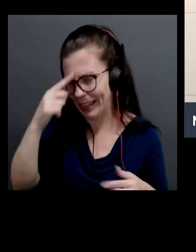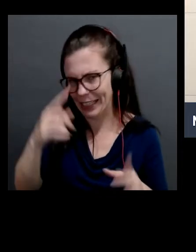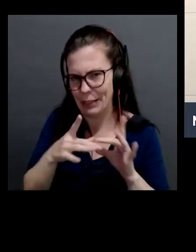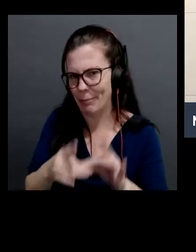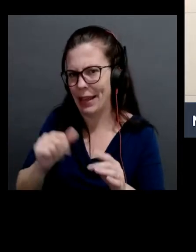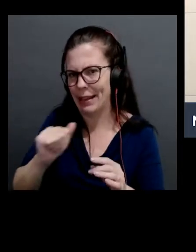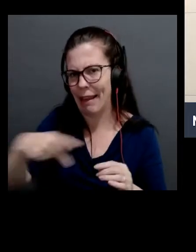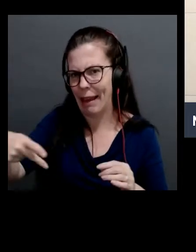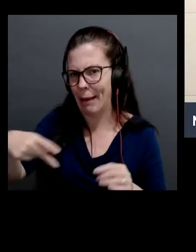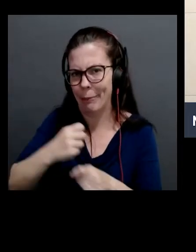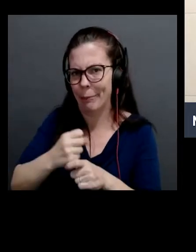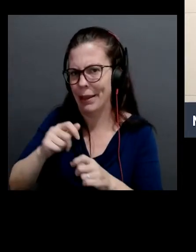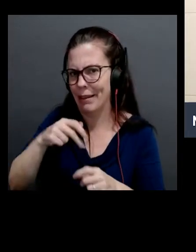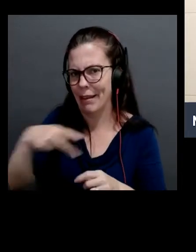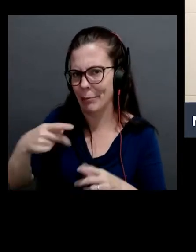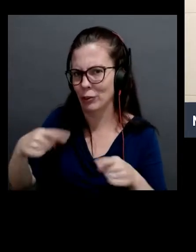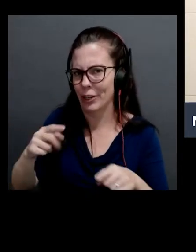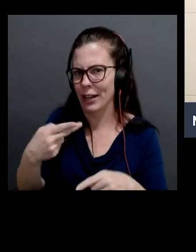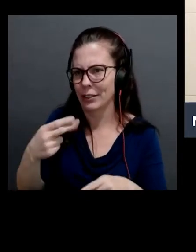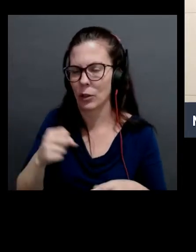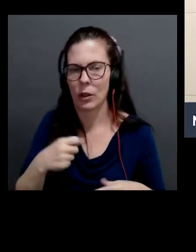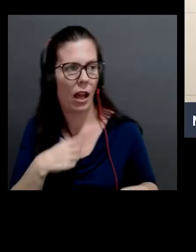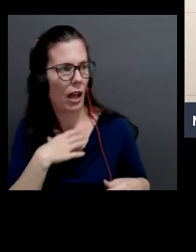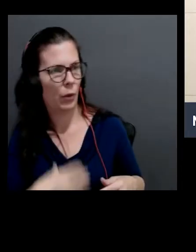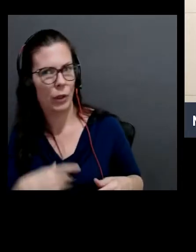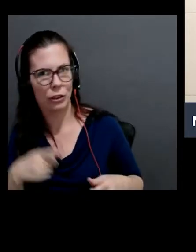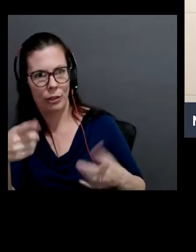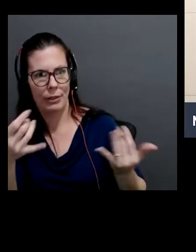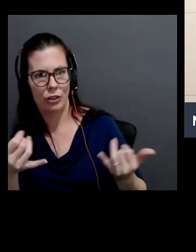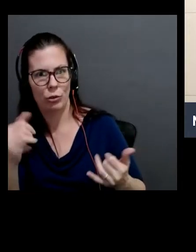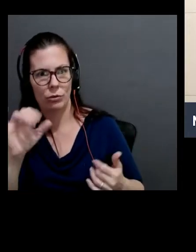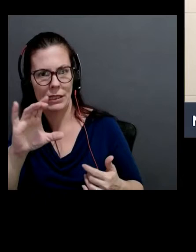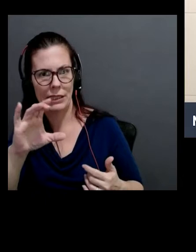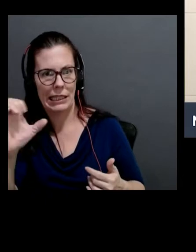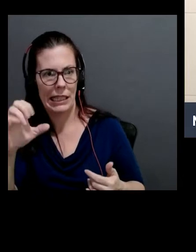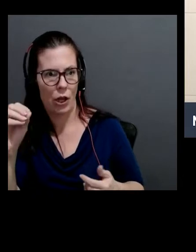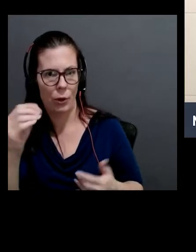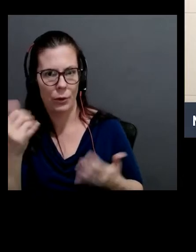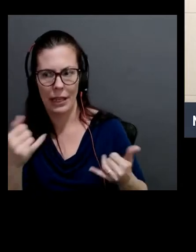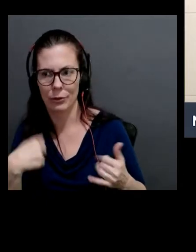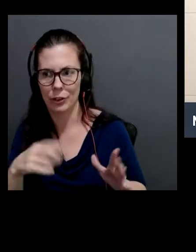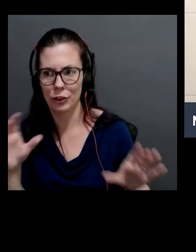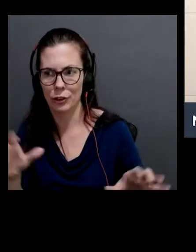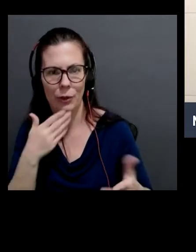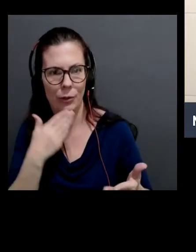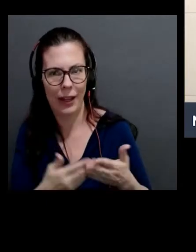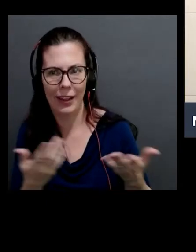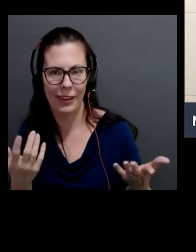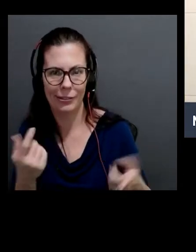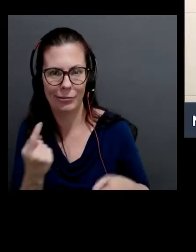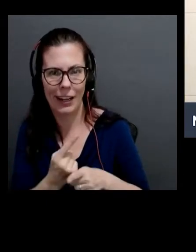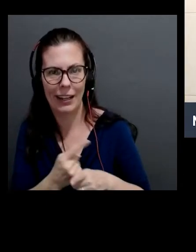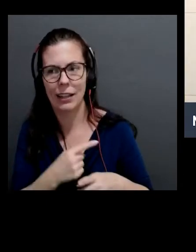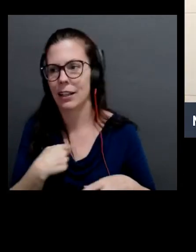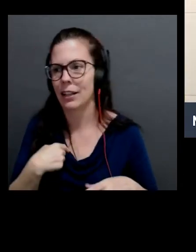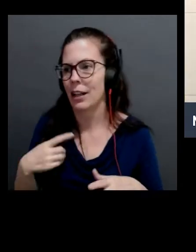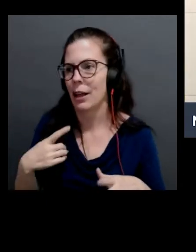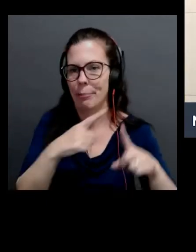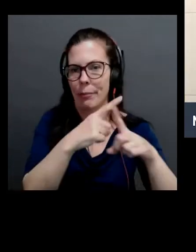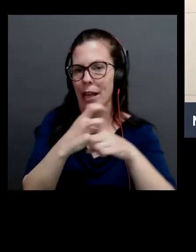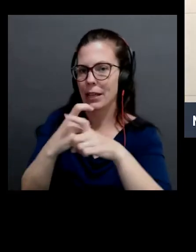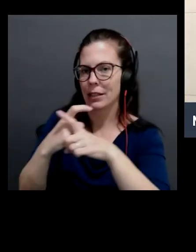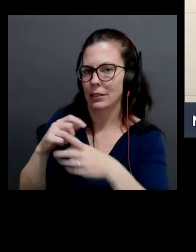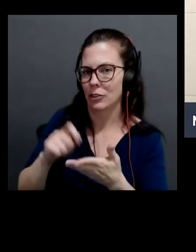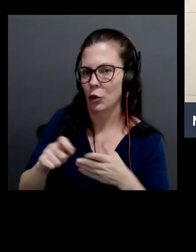doing that in high school. I mean, you're a CEO now, so Yeah. you're doing okay. My notes were encrypted, but that's just my excuse for